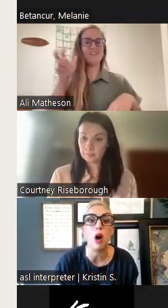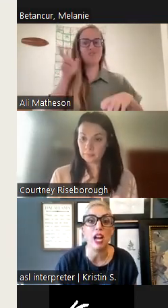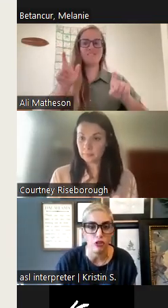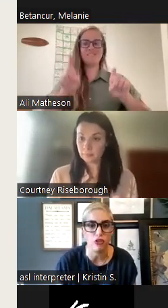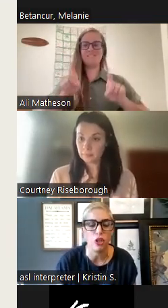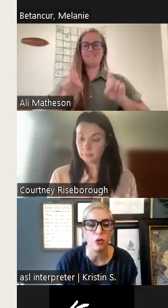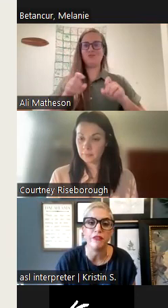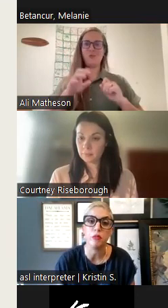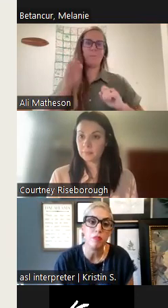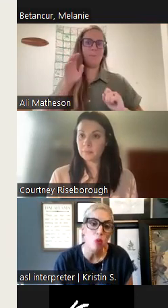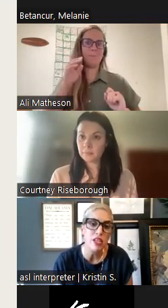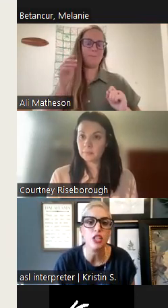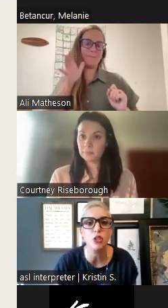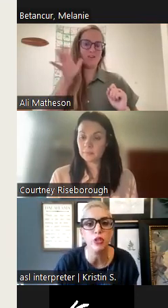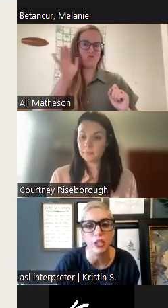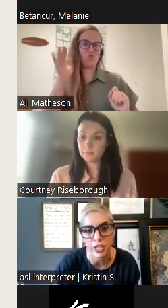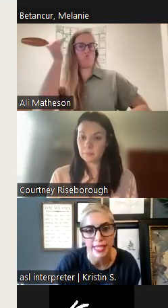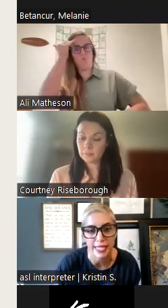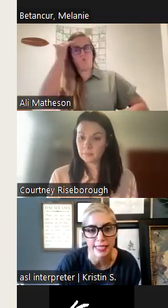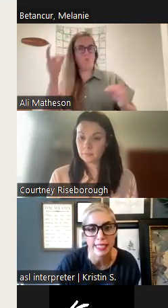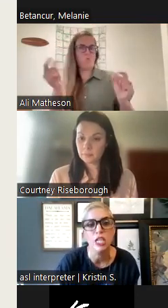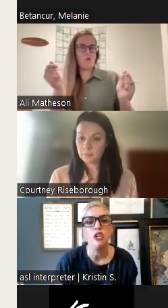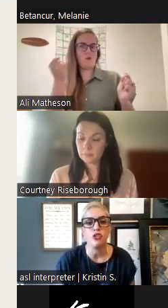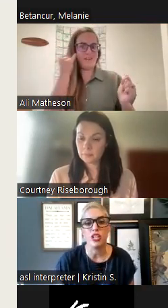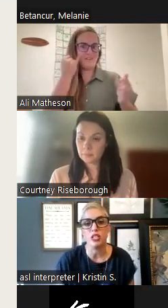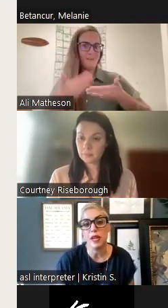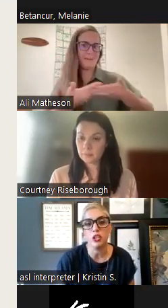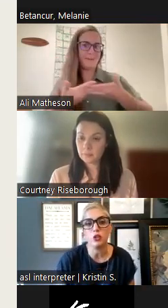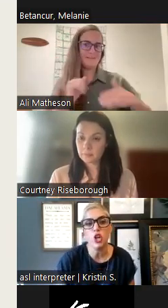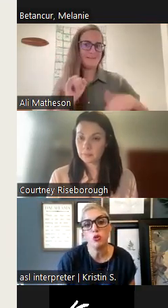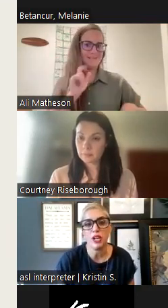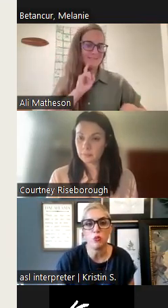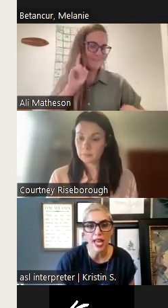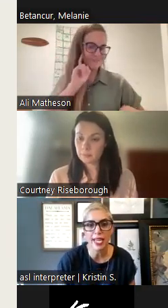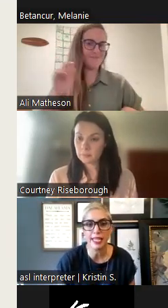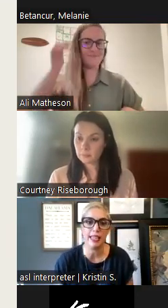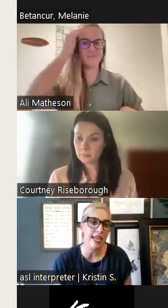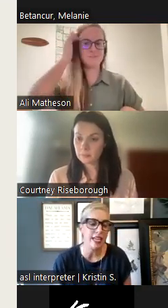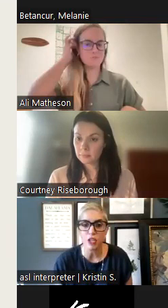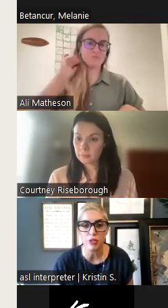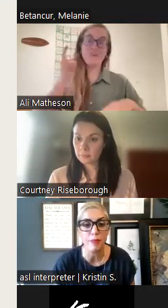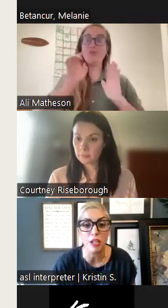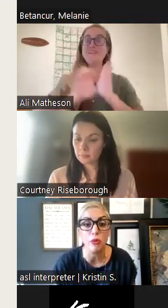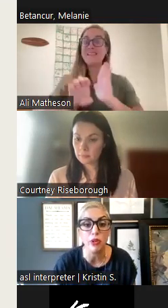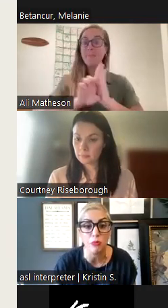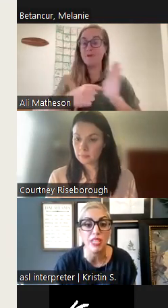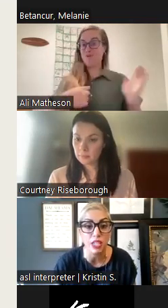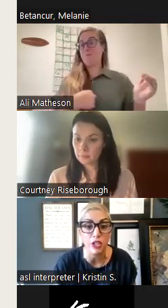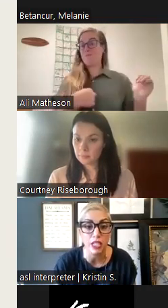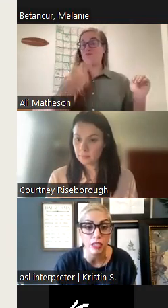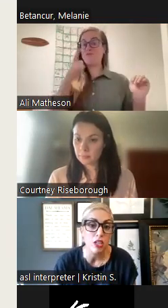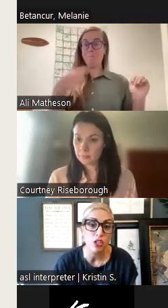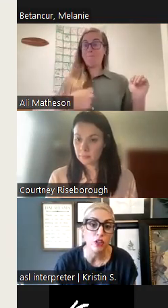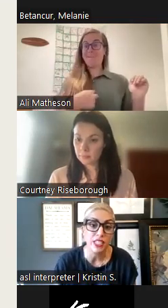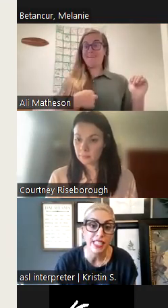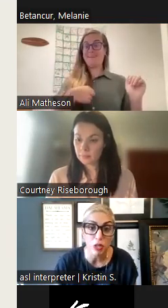be required. So an infant was born, they'd do a hearing test so that the parents would know right away, like if there was something going on with the